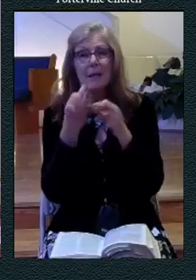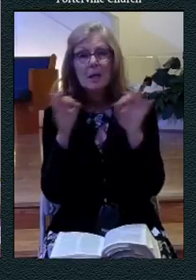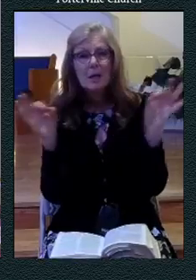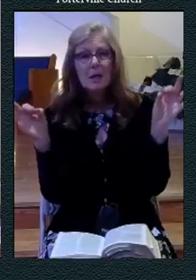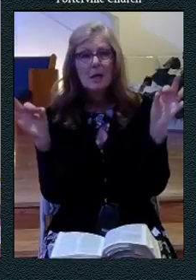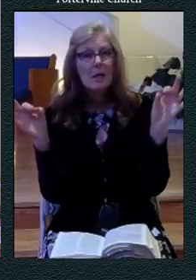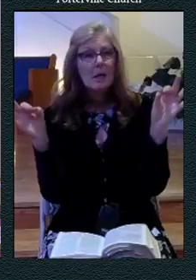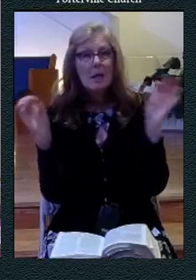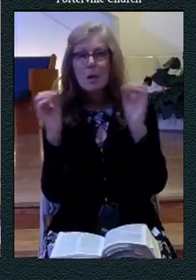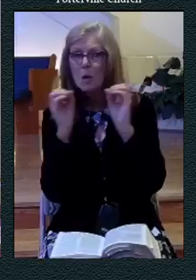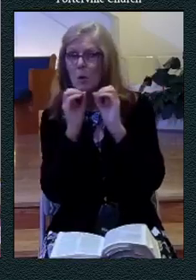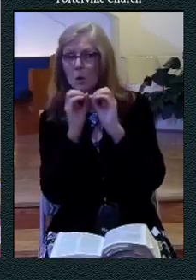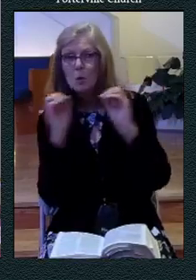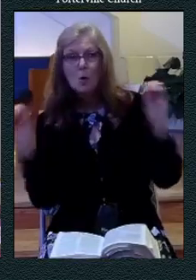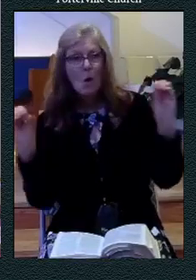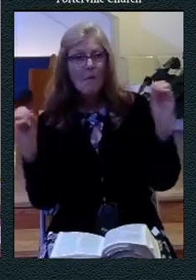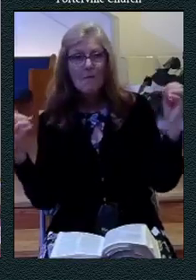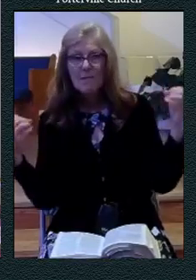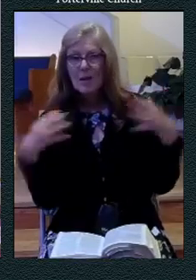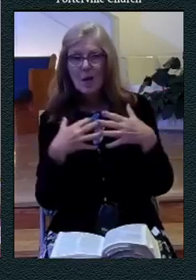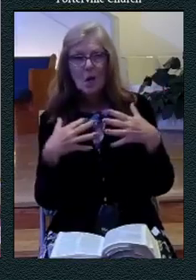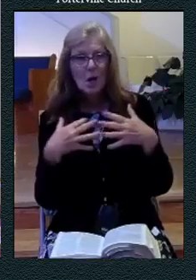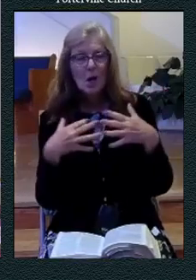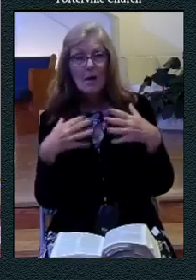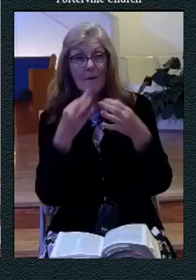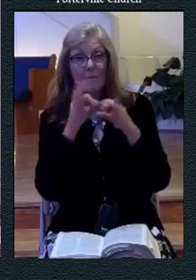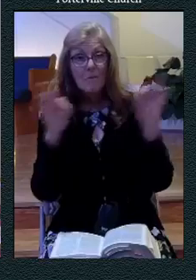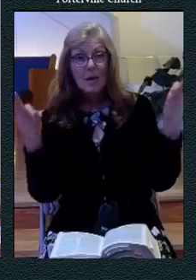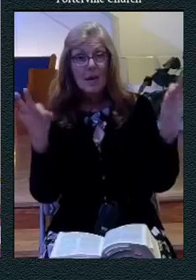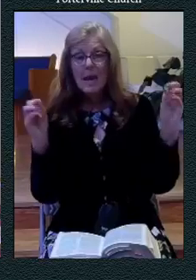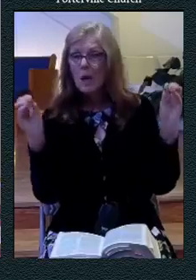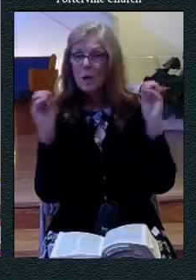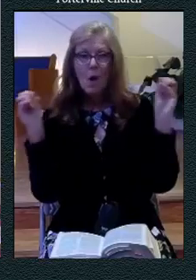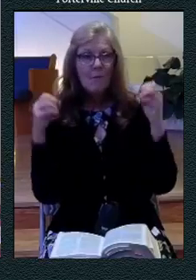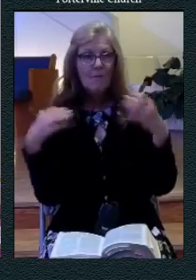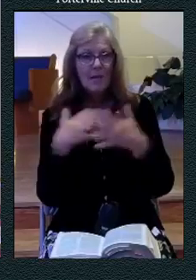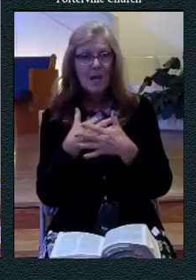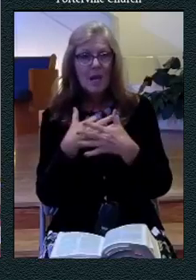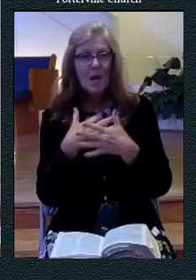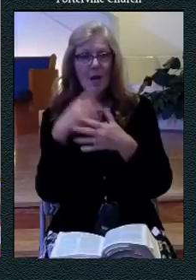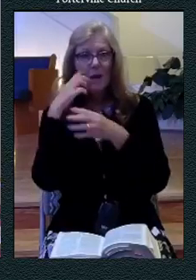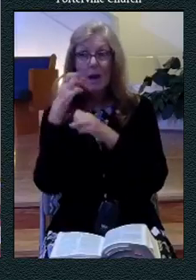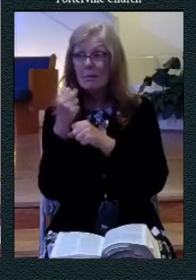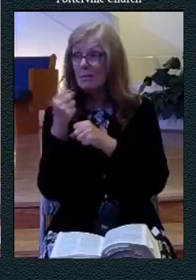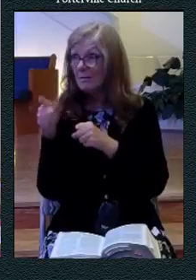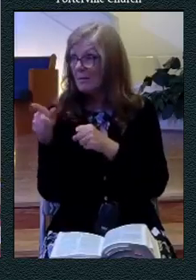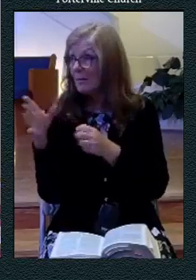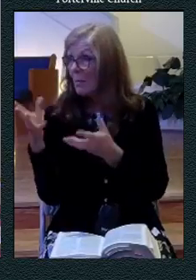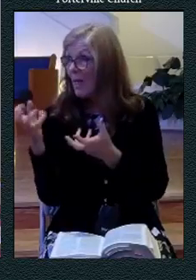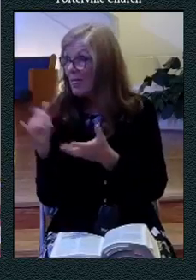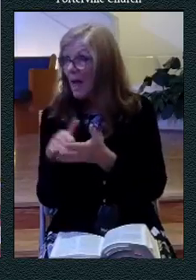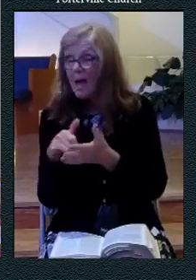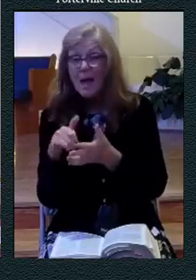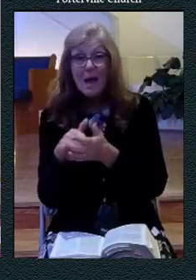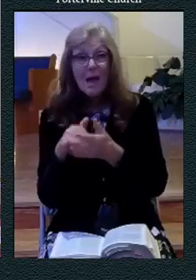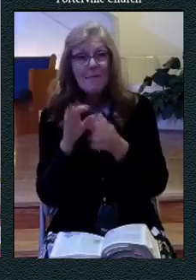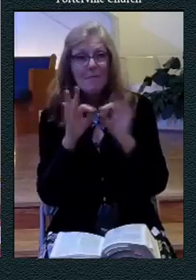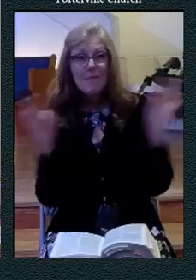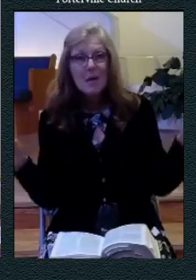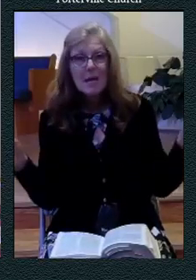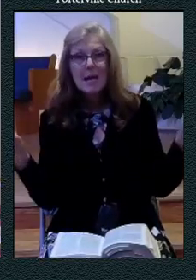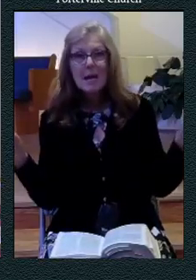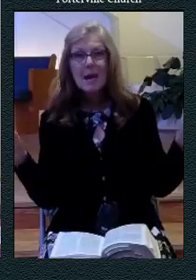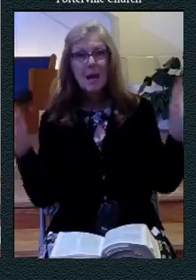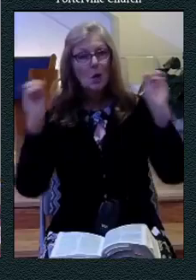fearless confidence. Oh, that's amazing, isn't it? Don't you long for that? Free and fearless